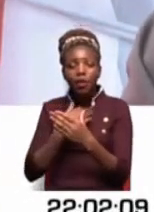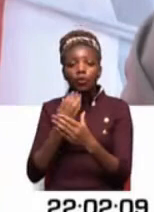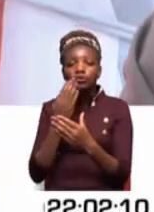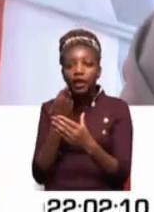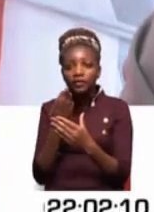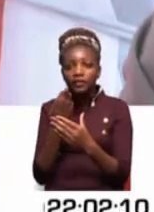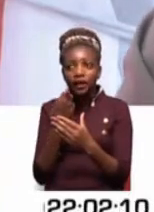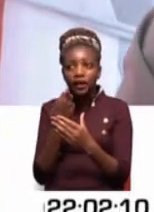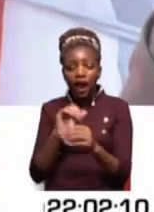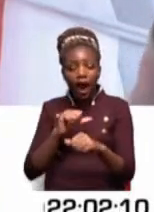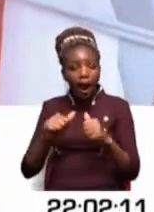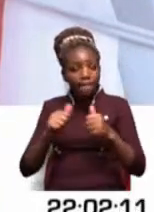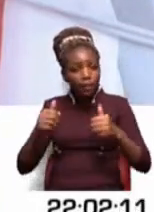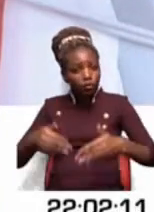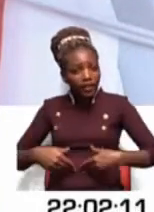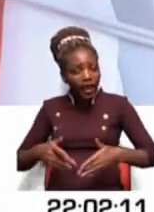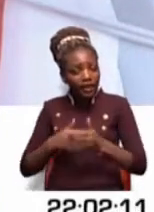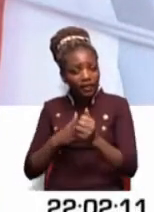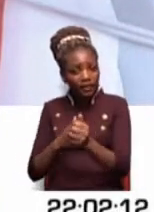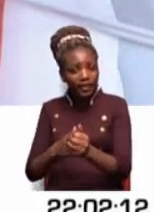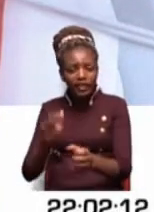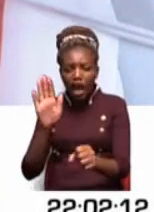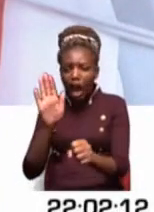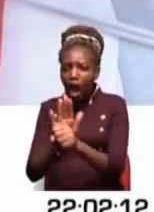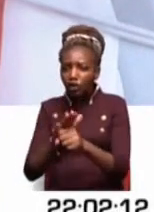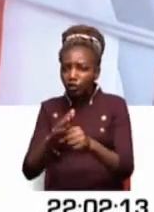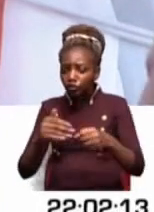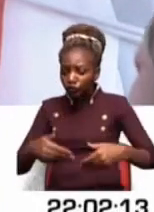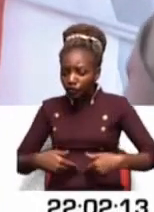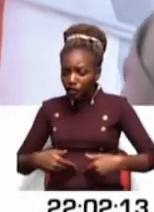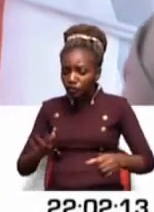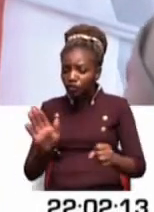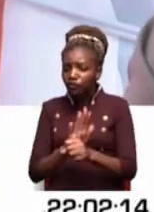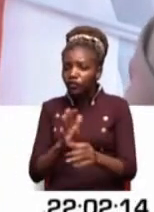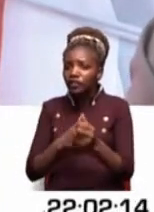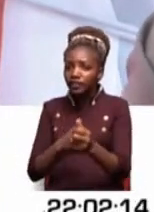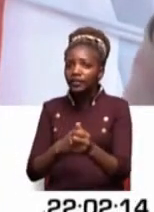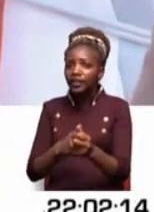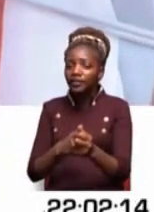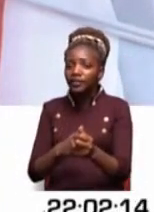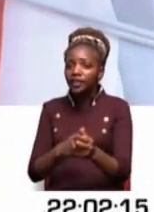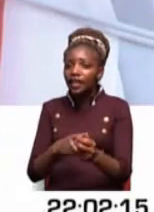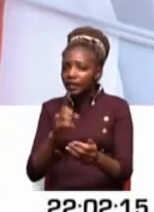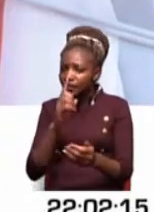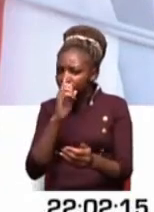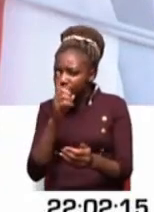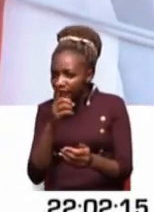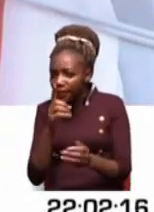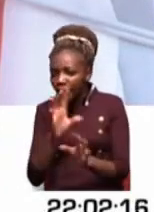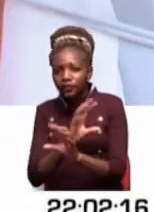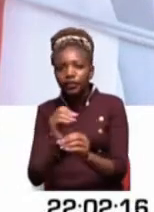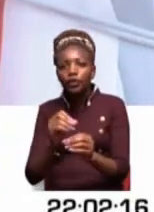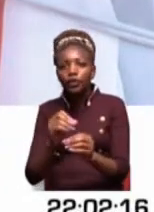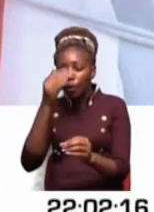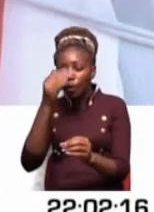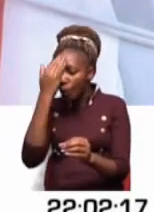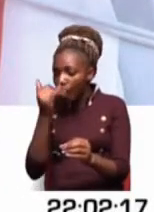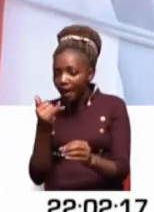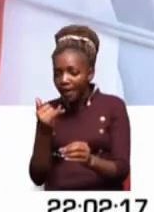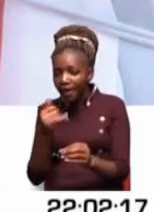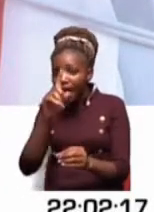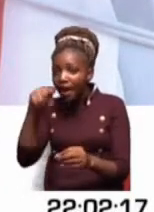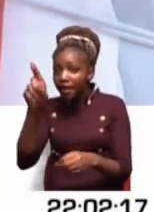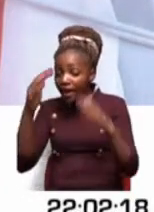about young leaders, a lot of the youthful leaders we have are complete jokers. Why? They came in without the right focus into a